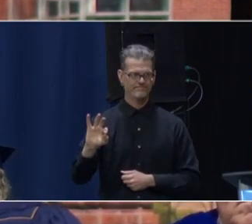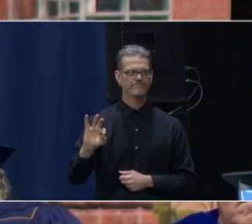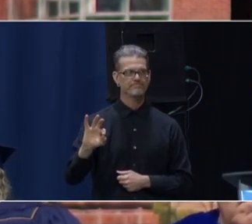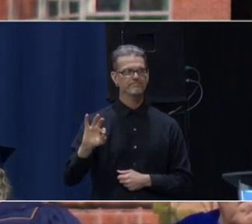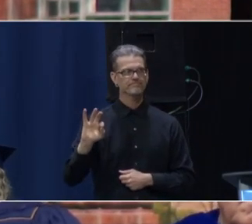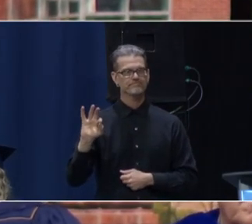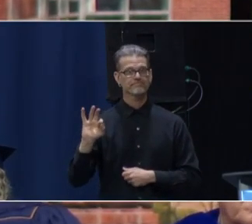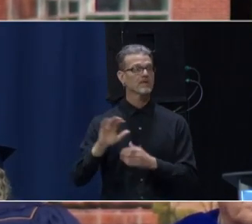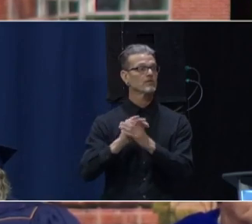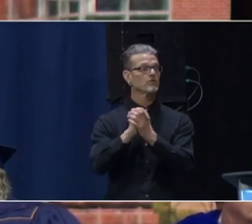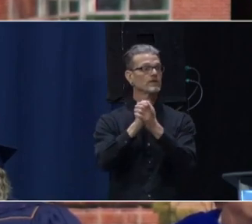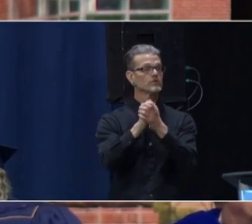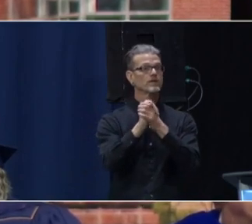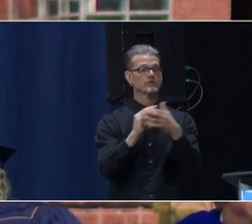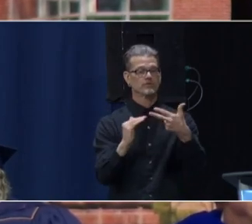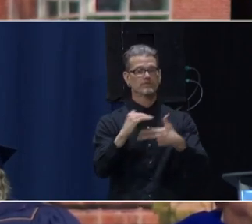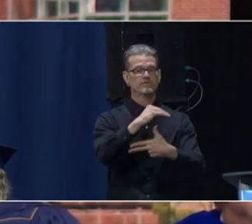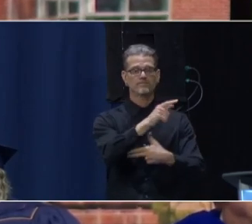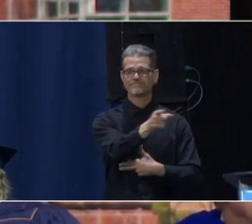3.79. Congratulations.